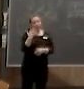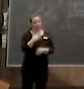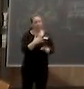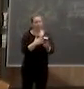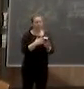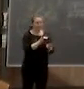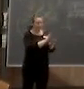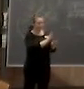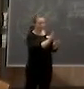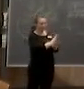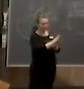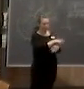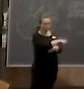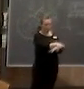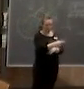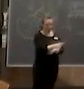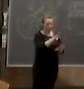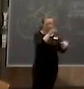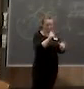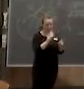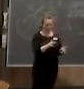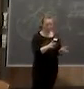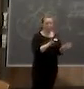business customer knows that if you go into